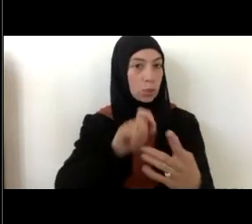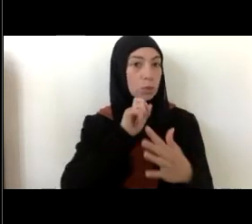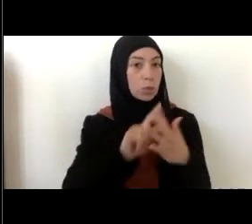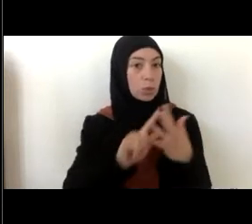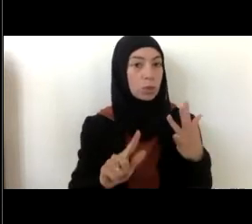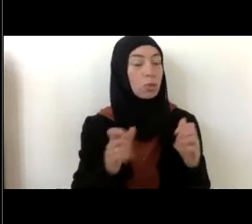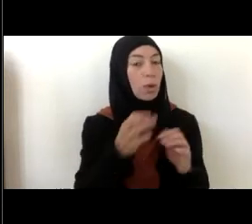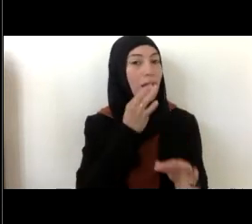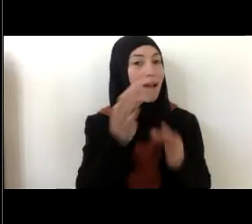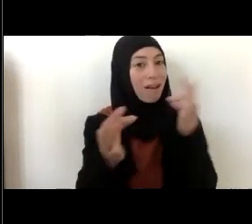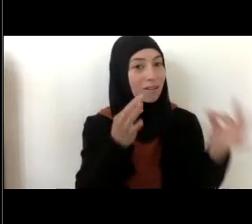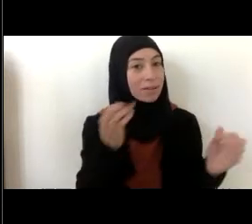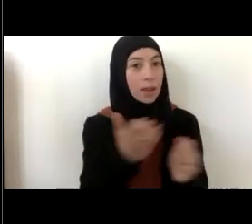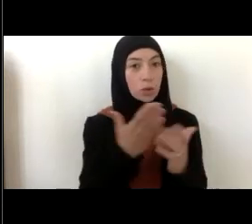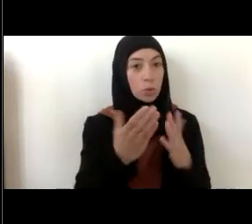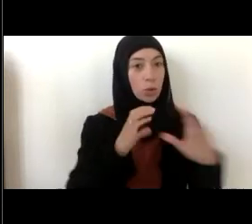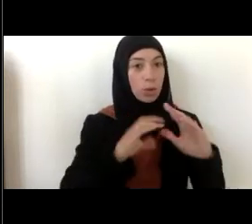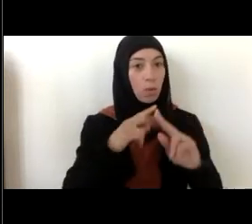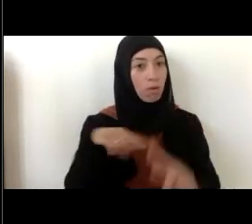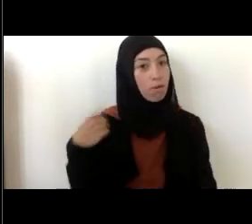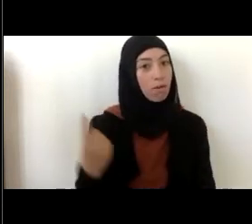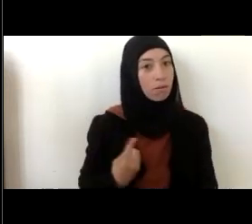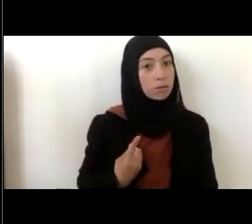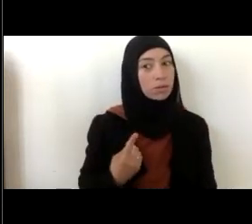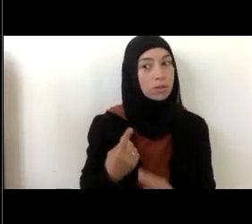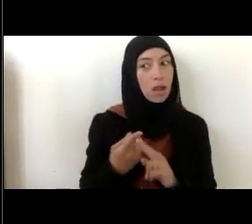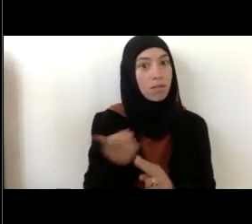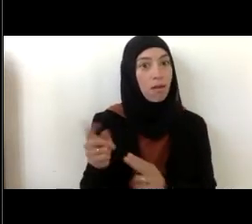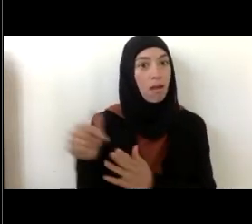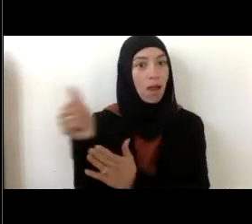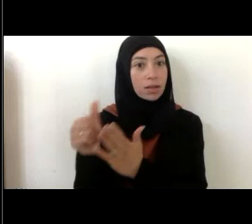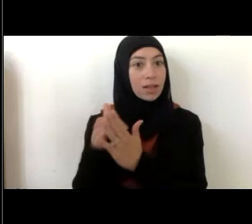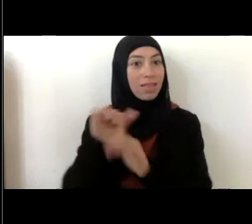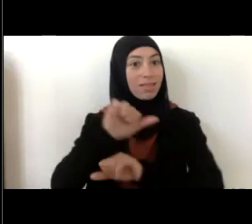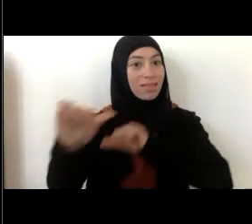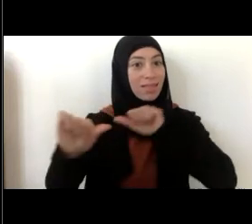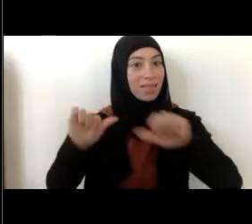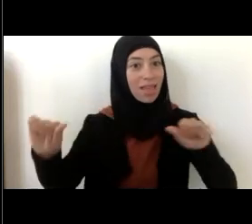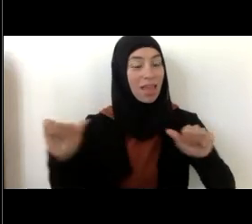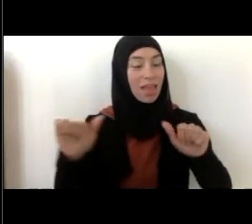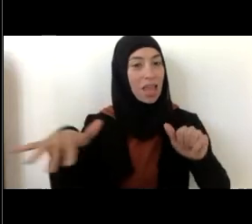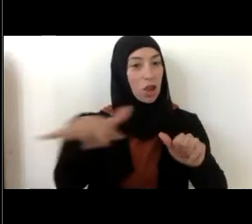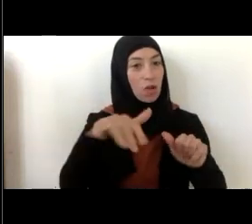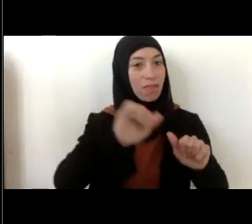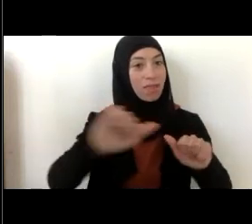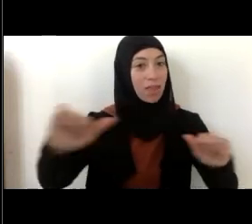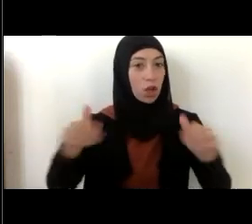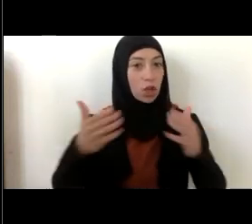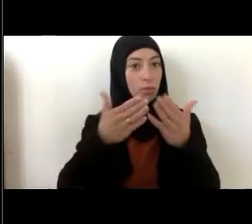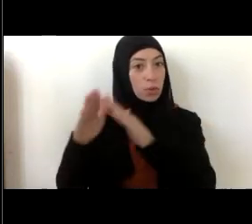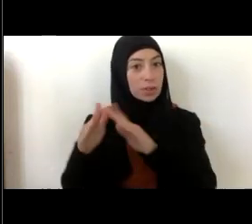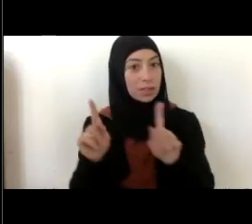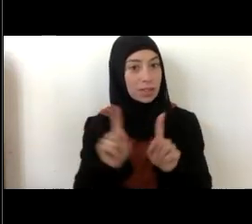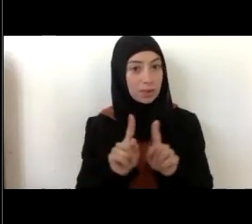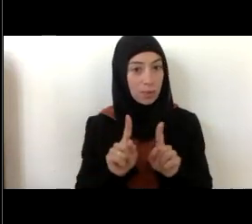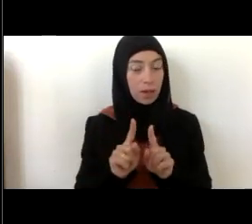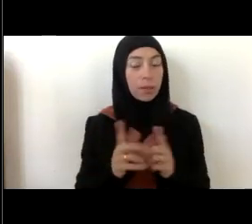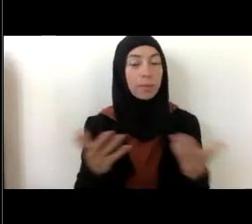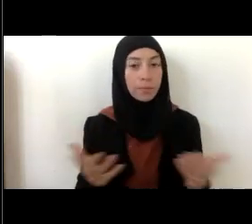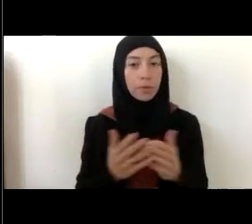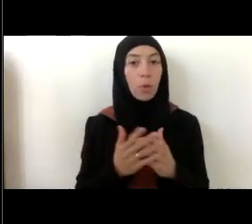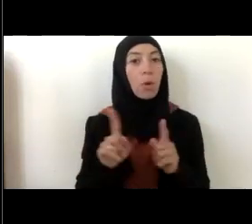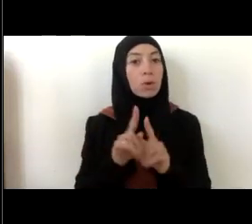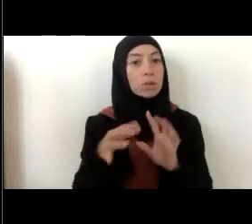them to communicate with artists in their area and communities. We also have connecting